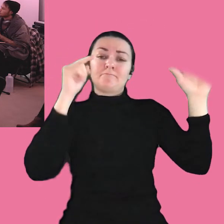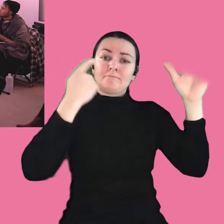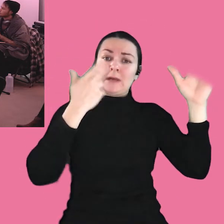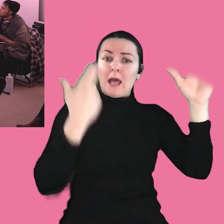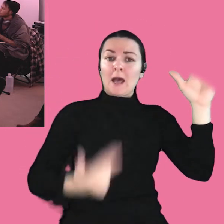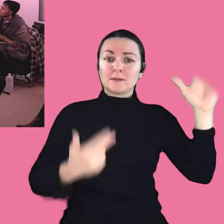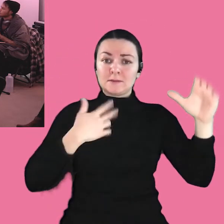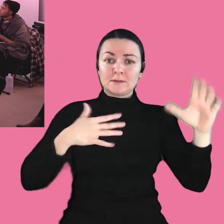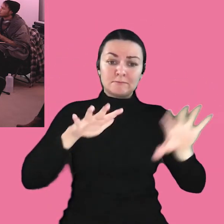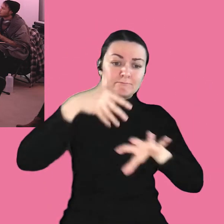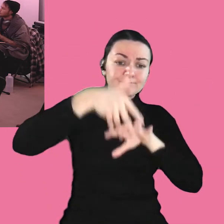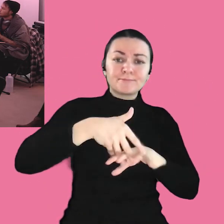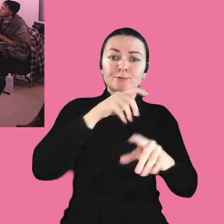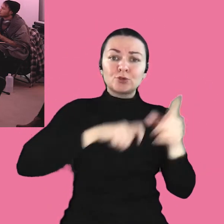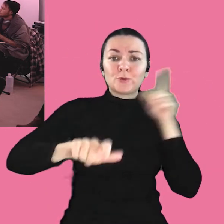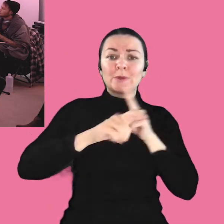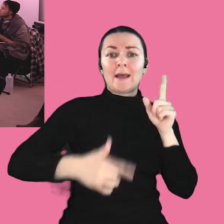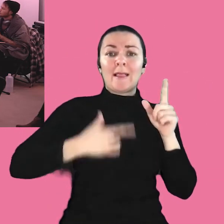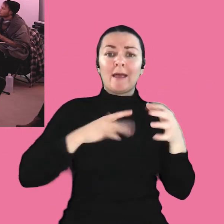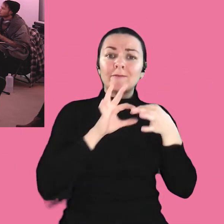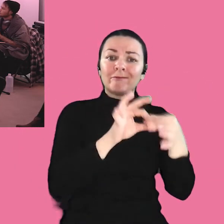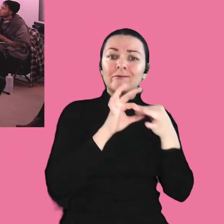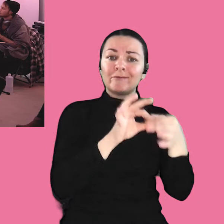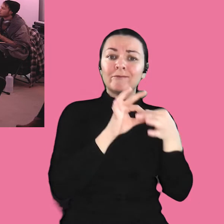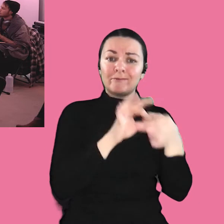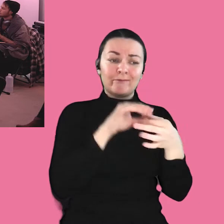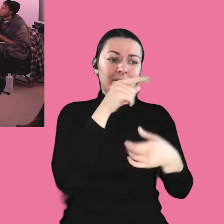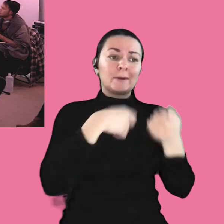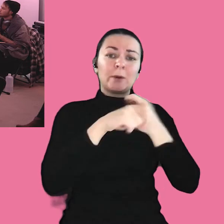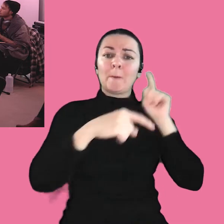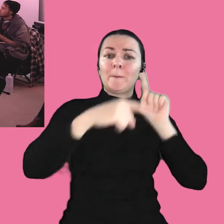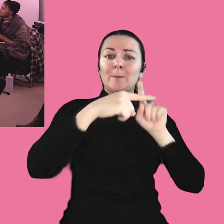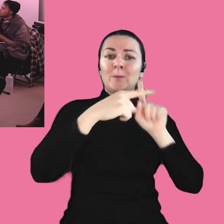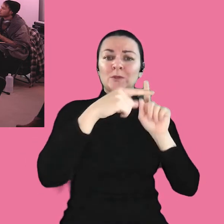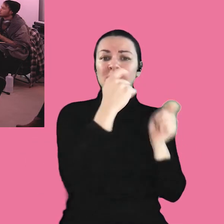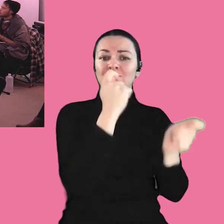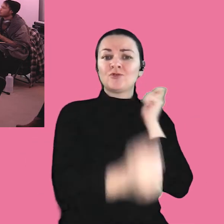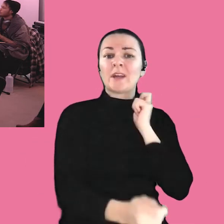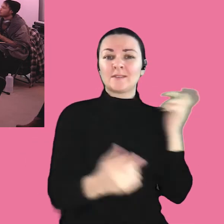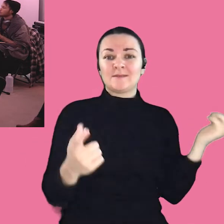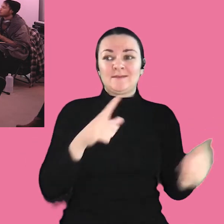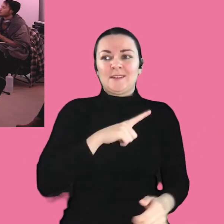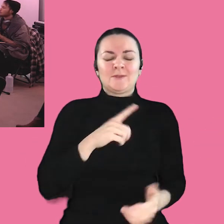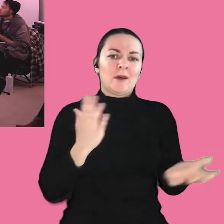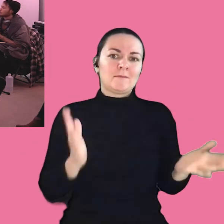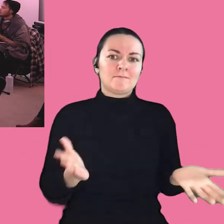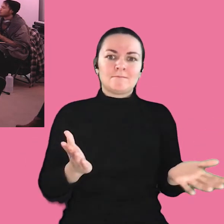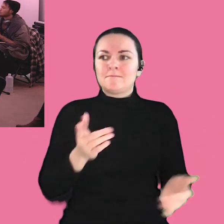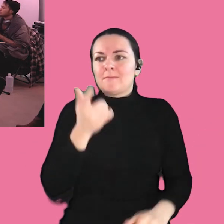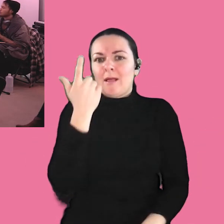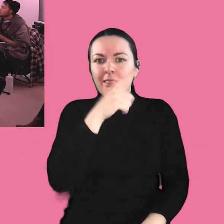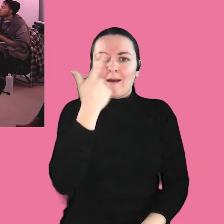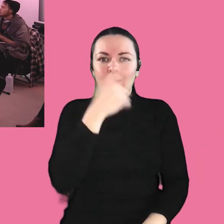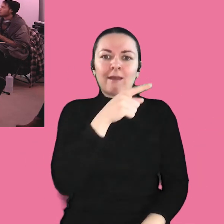I believe wholeheartedly in that there's this kind of cliche, everyone can be an artist, but I think that everyone should have the tools available to become artist